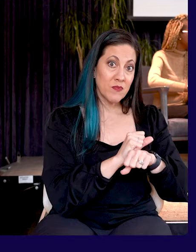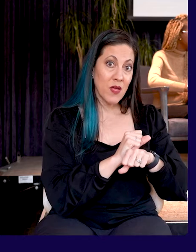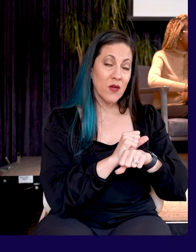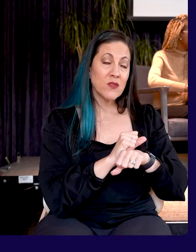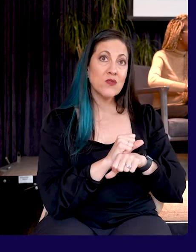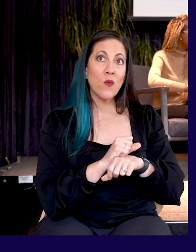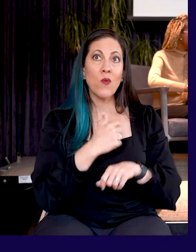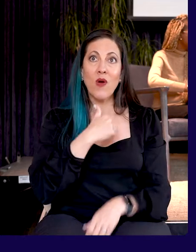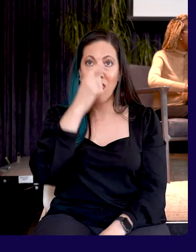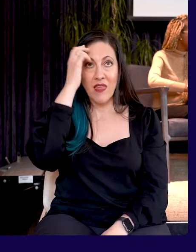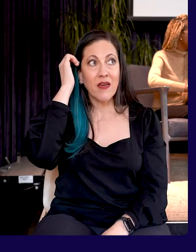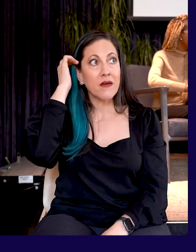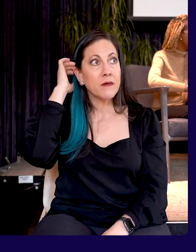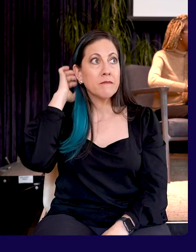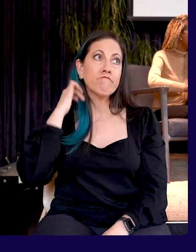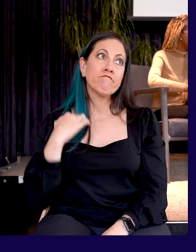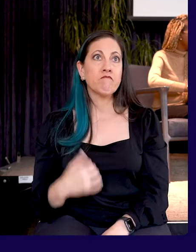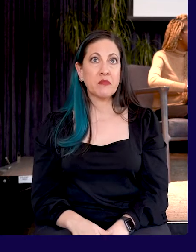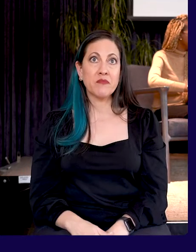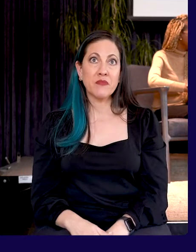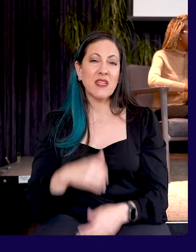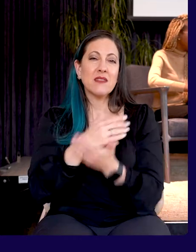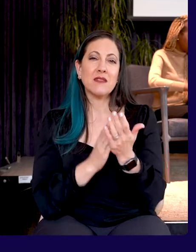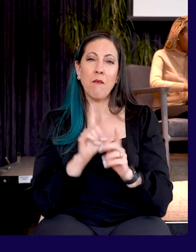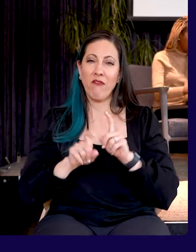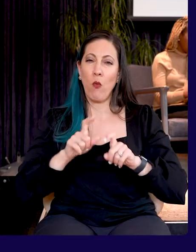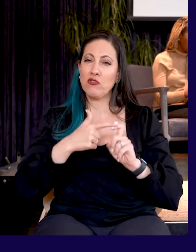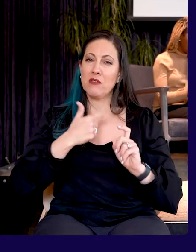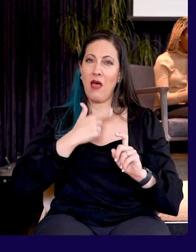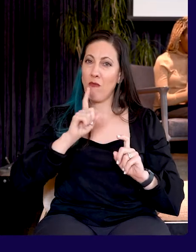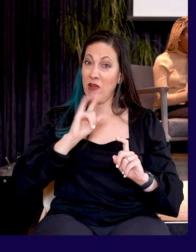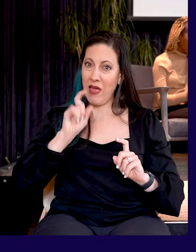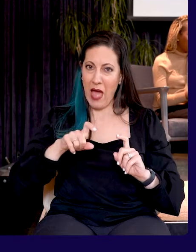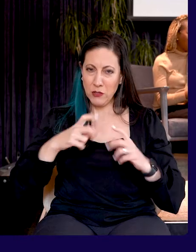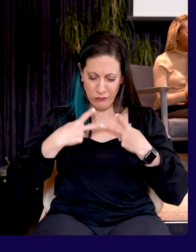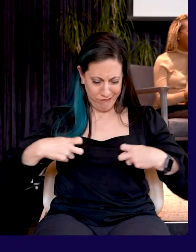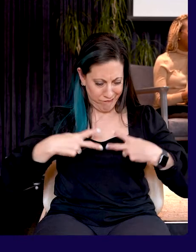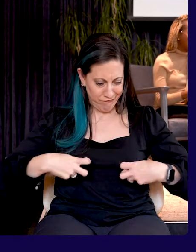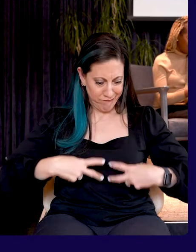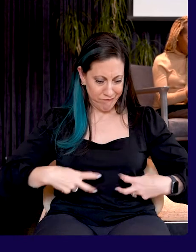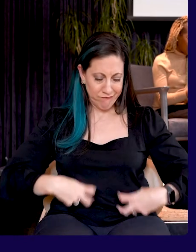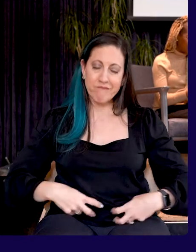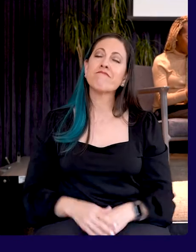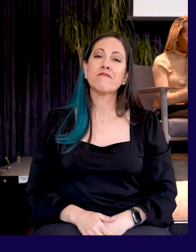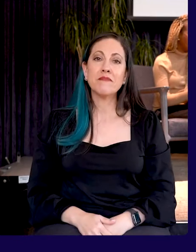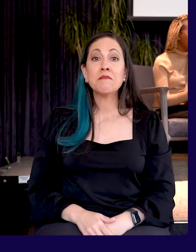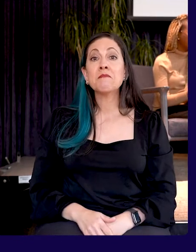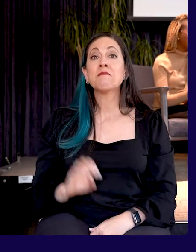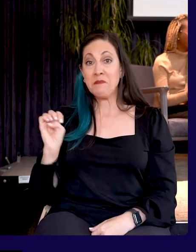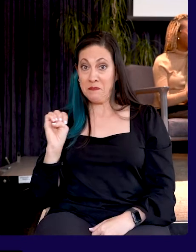I think that those are some of the questions that I had to grapple with. Okay. Well, as I just